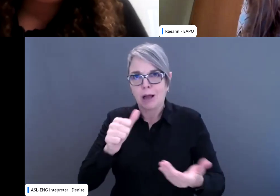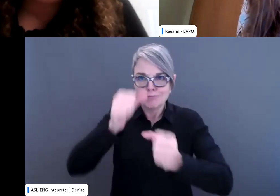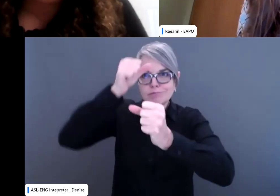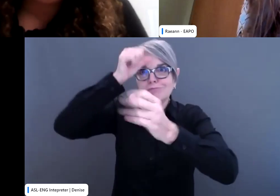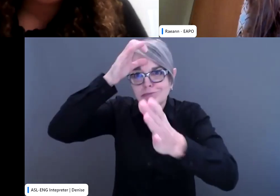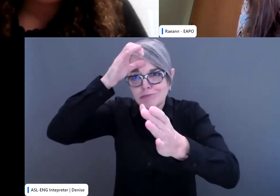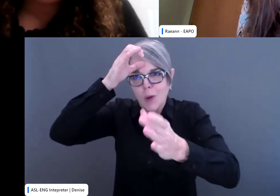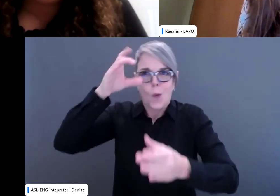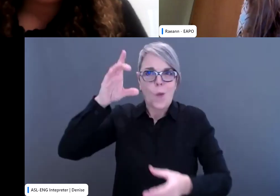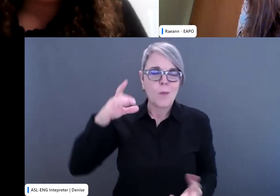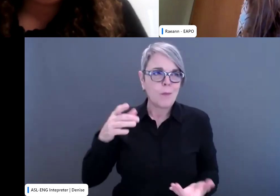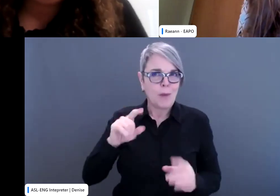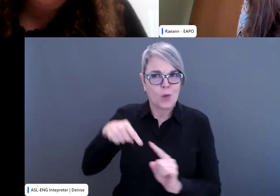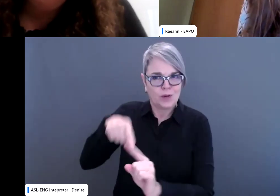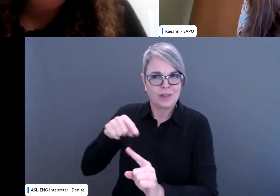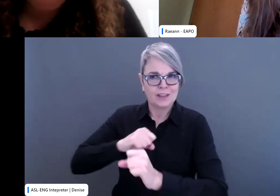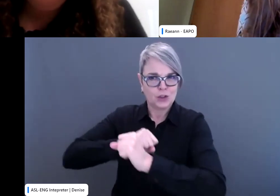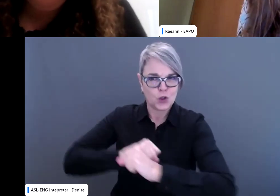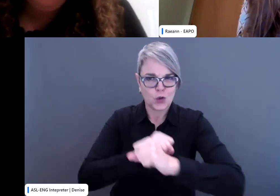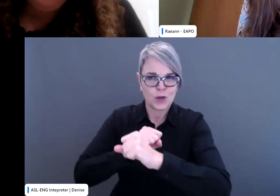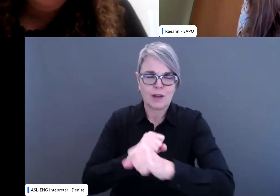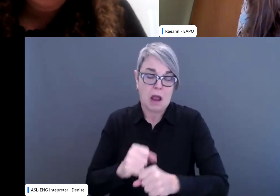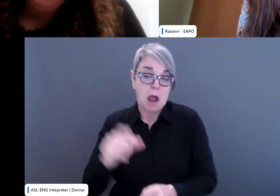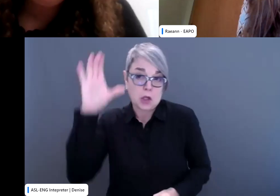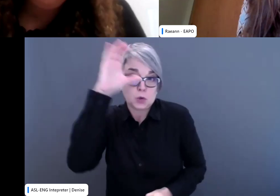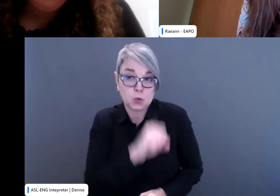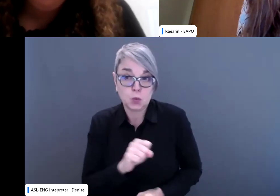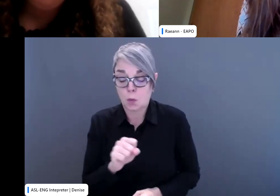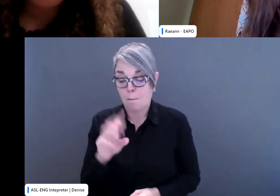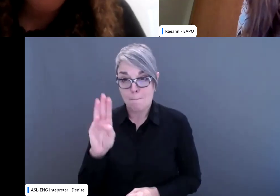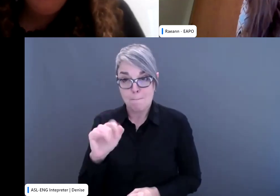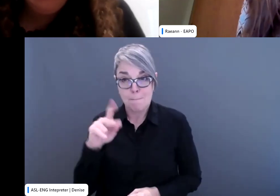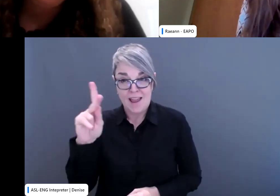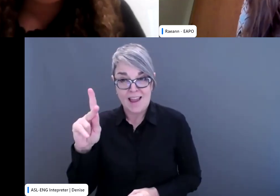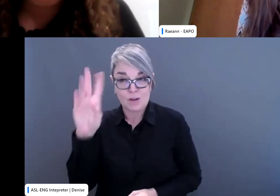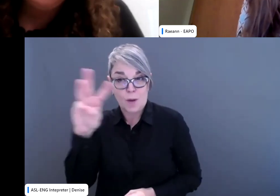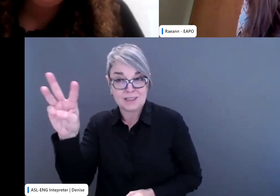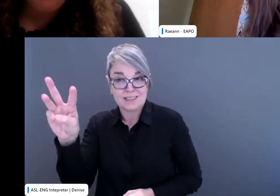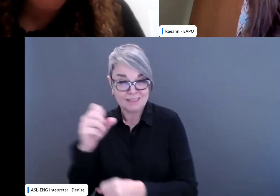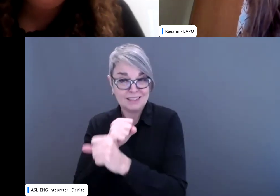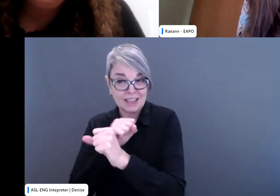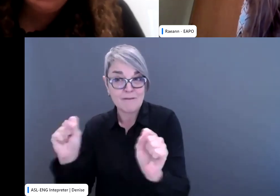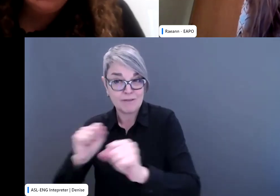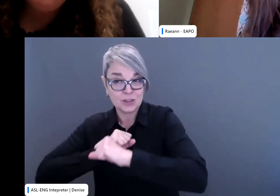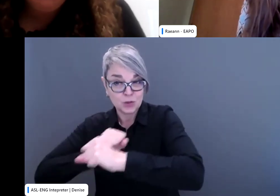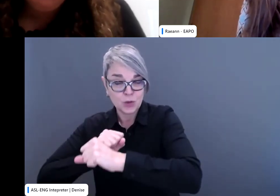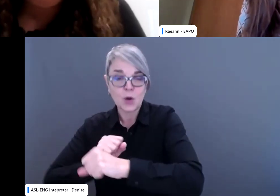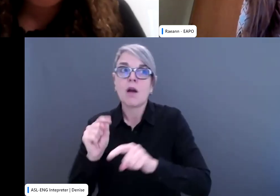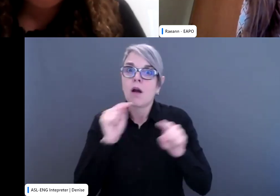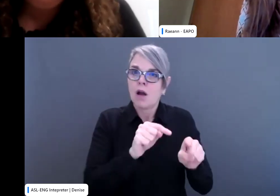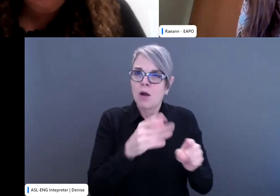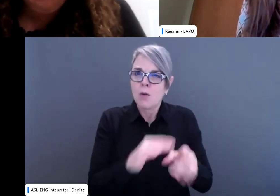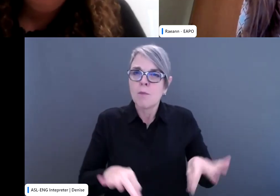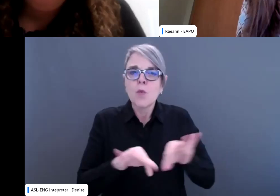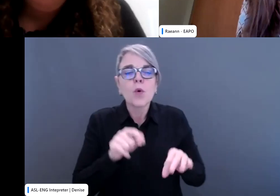think it's important to have all your security on your phone and or your desktop up to date in